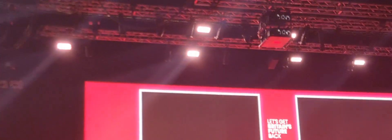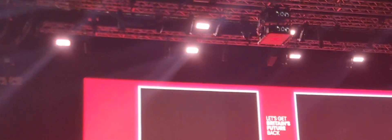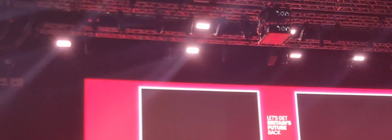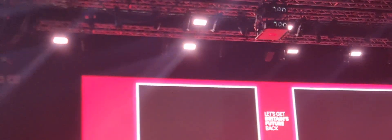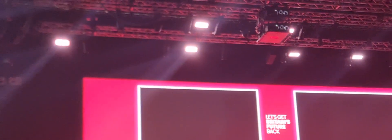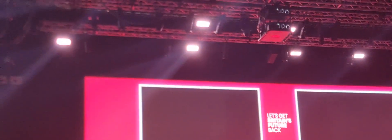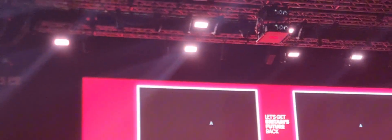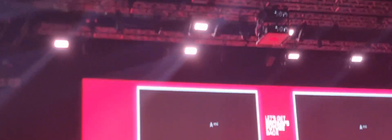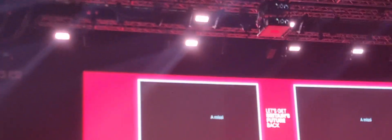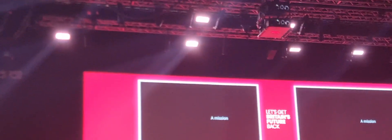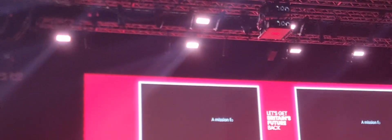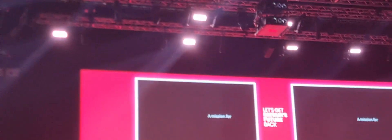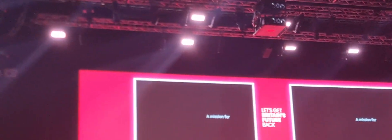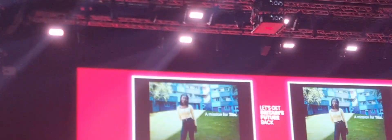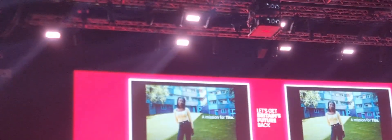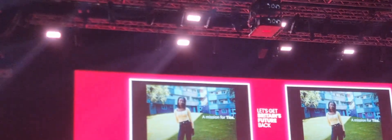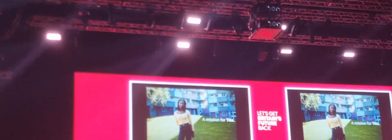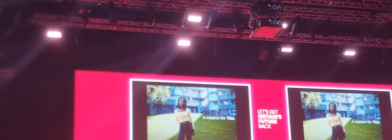off.